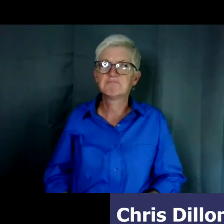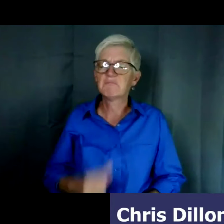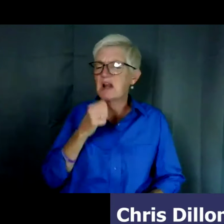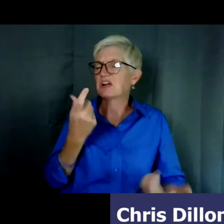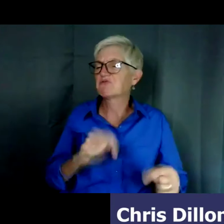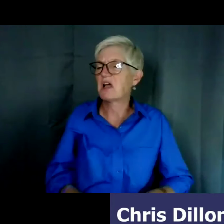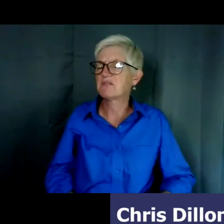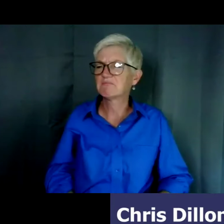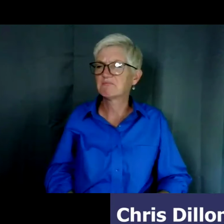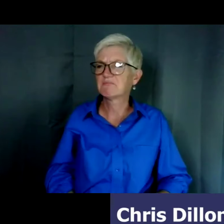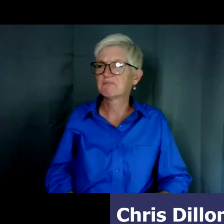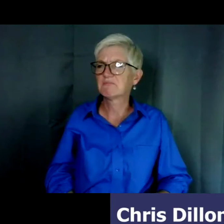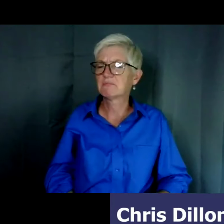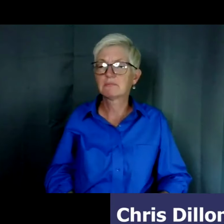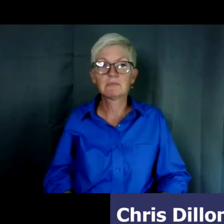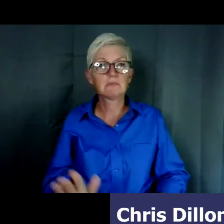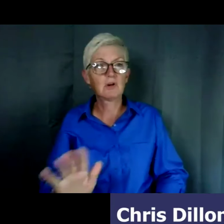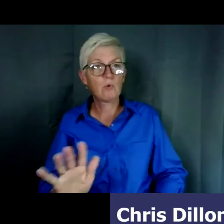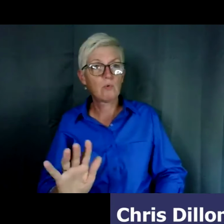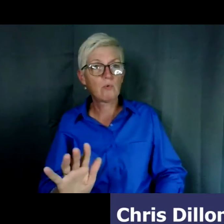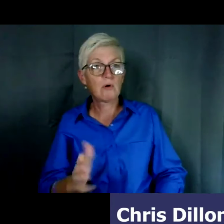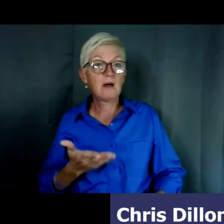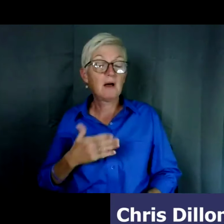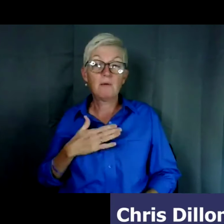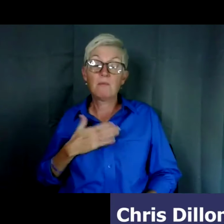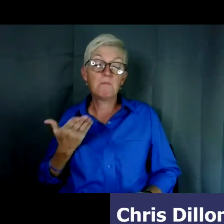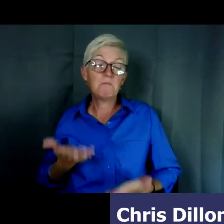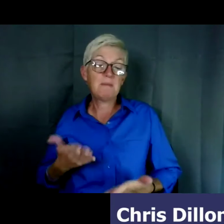try. Well, maybe my background in the military